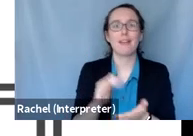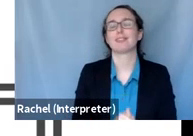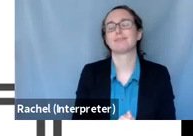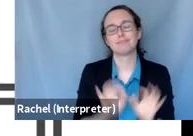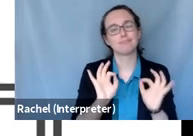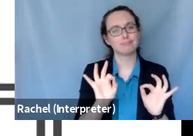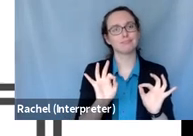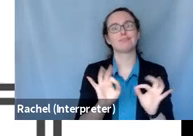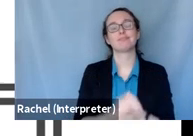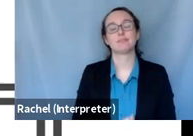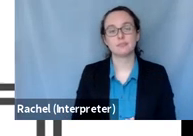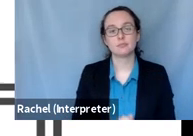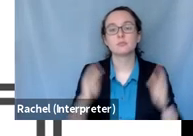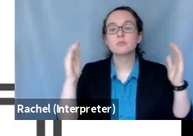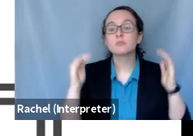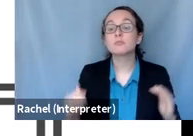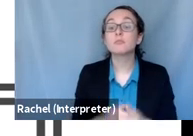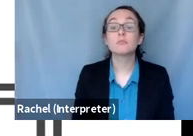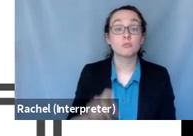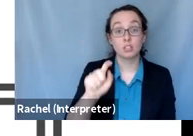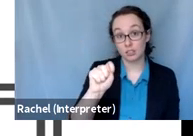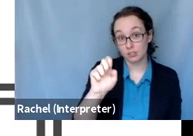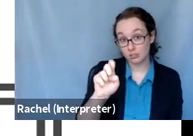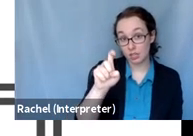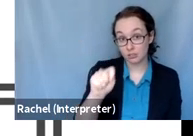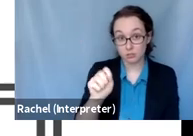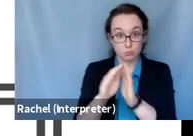So textbooks in general, we have a lot of options for you